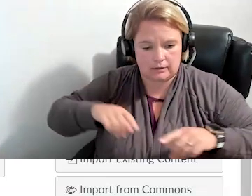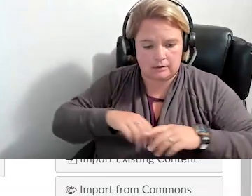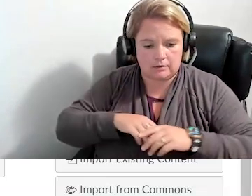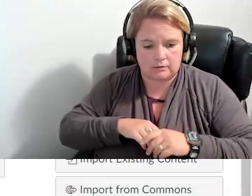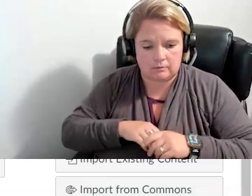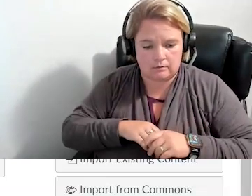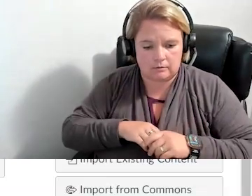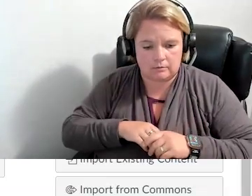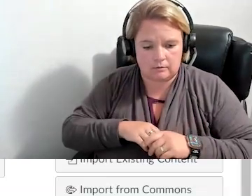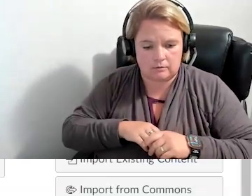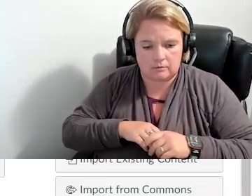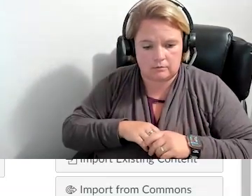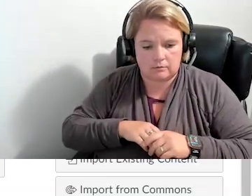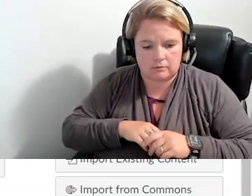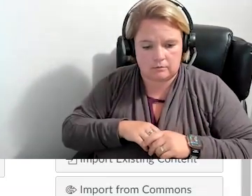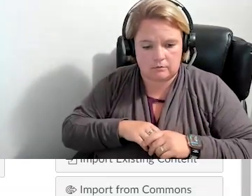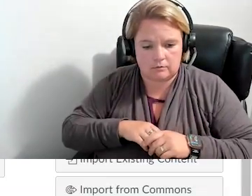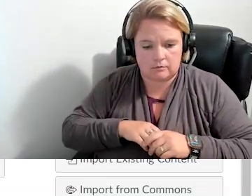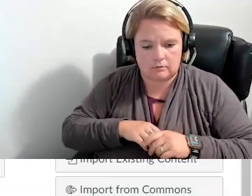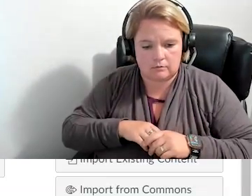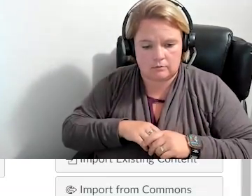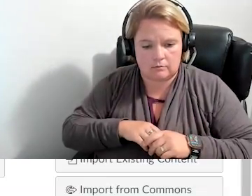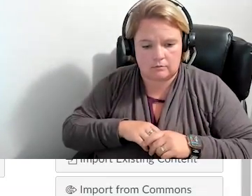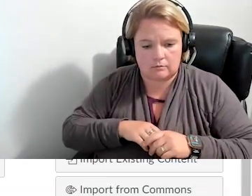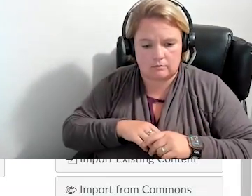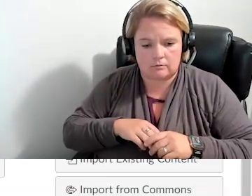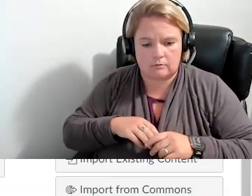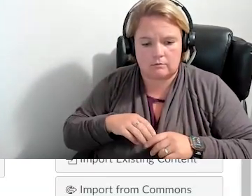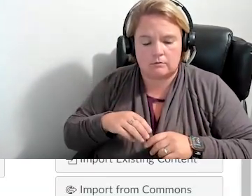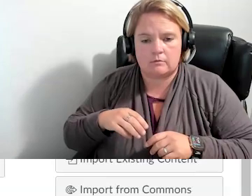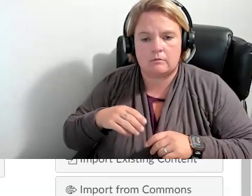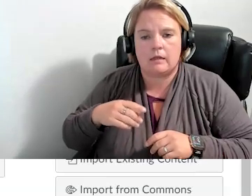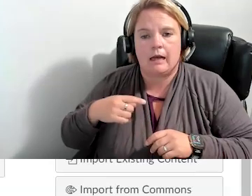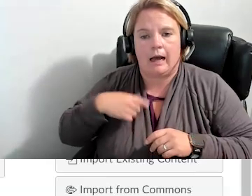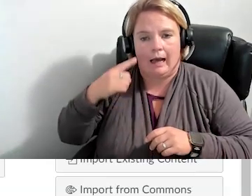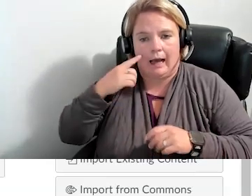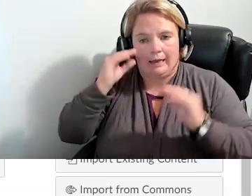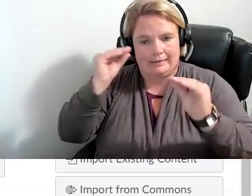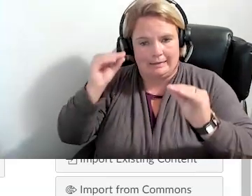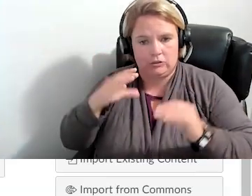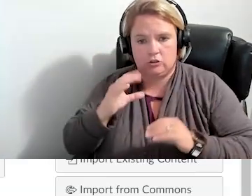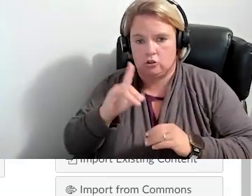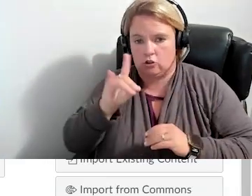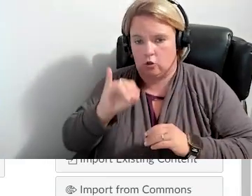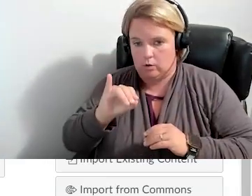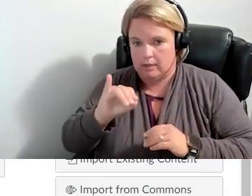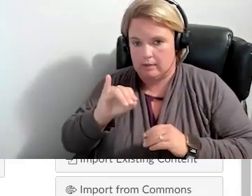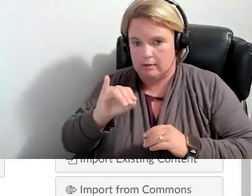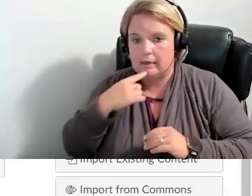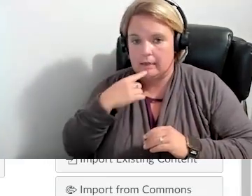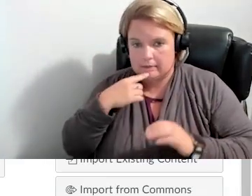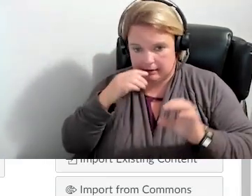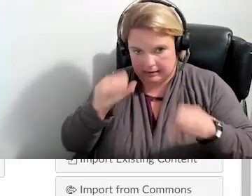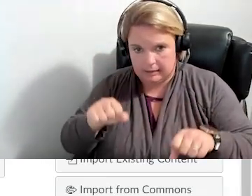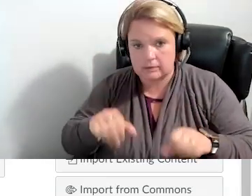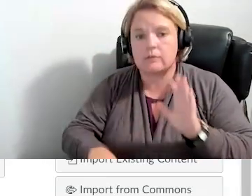class. For me, I have a discussion at the beginning of the semester because I teach coding. And I tell students, yes, you go